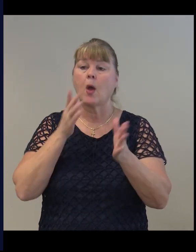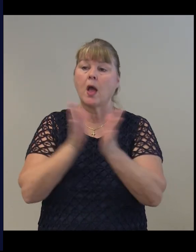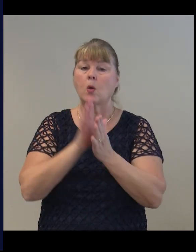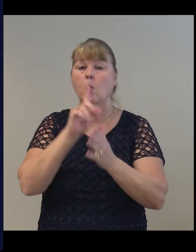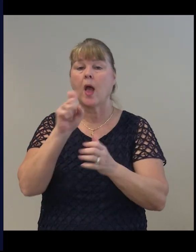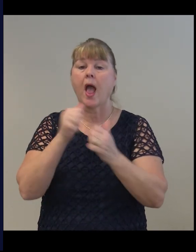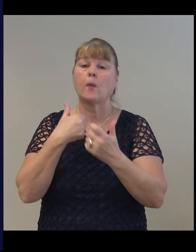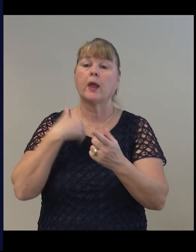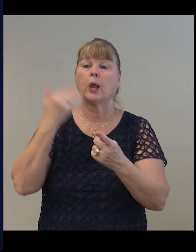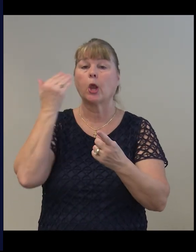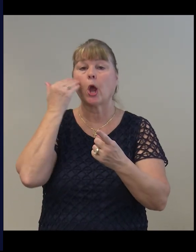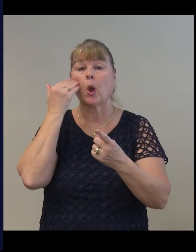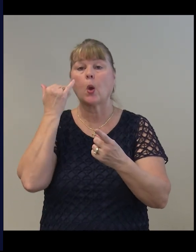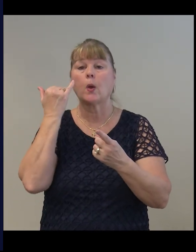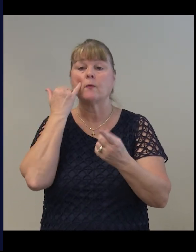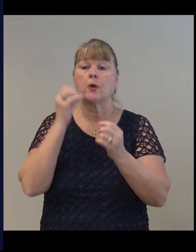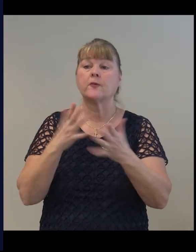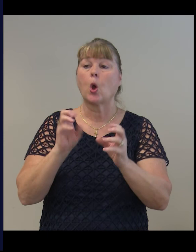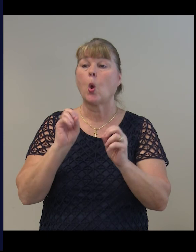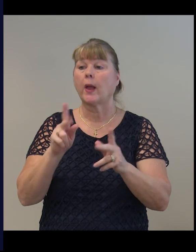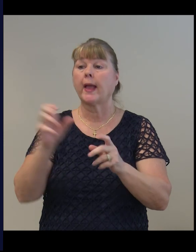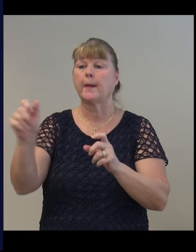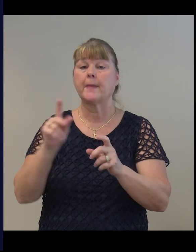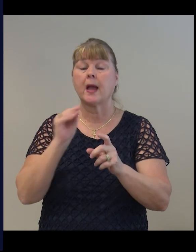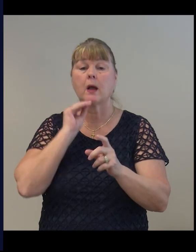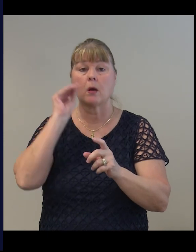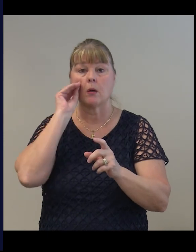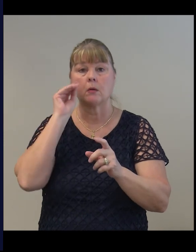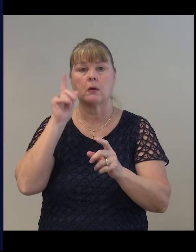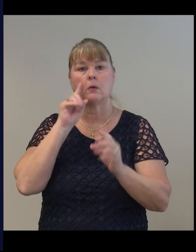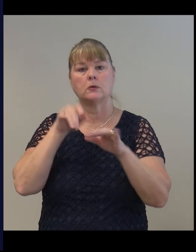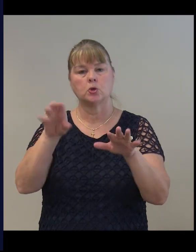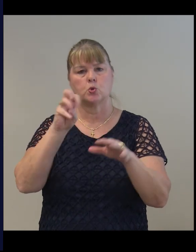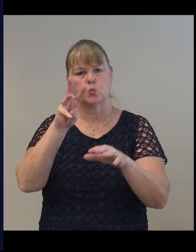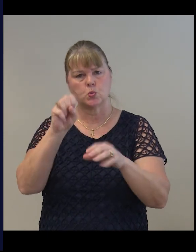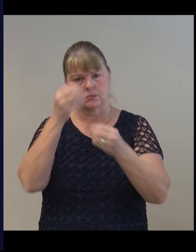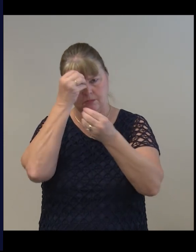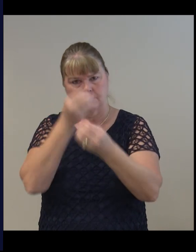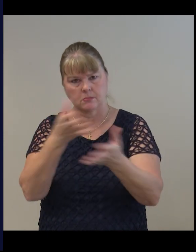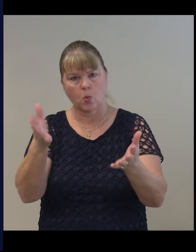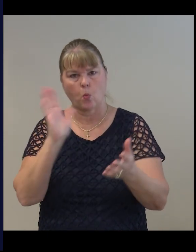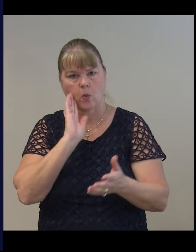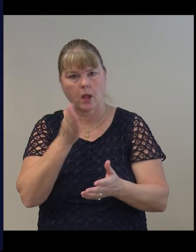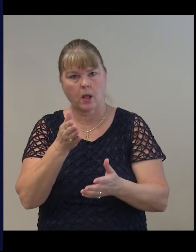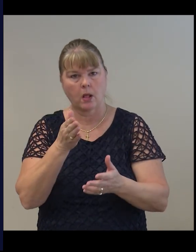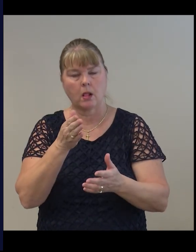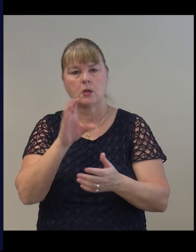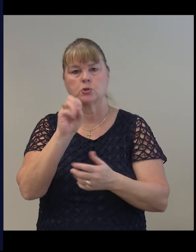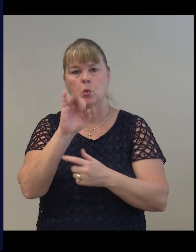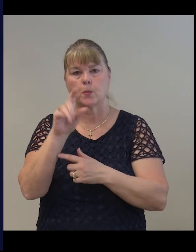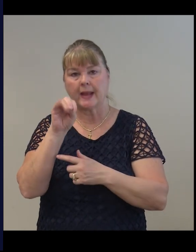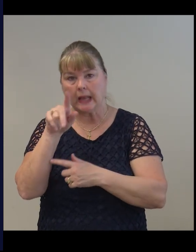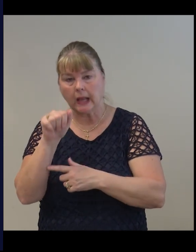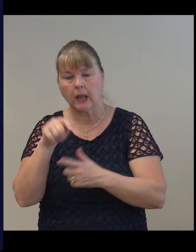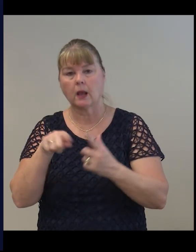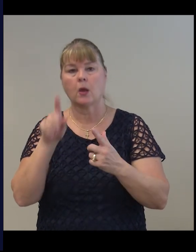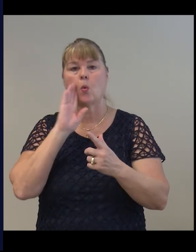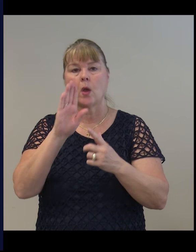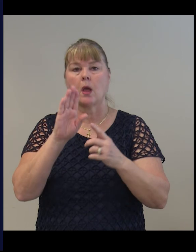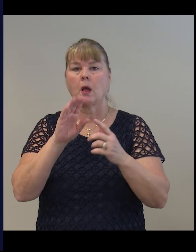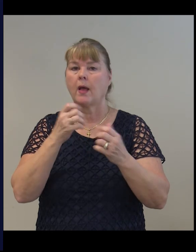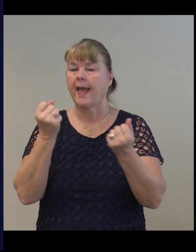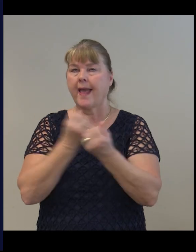people have questions, well, how will we know if the all clear has been given? It's going to go out on news stations. It's going to go out on social media. It will